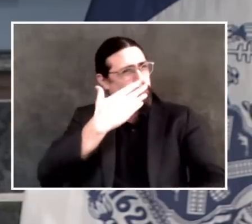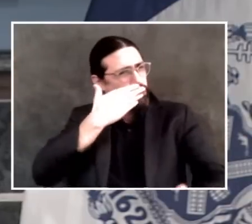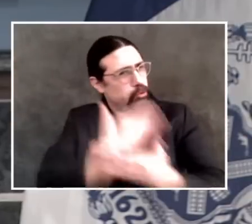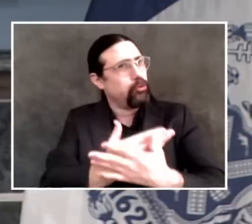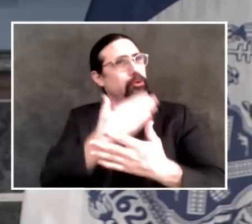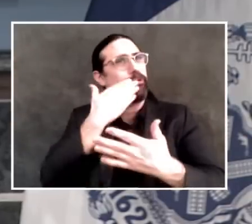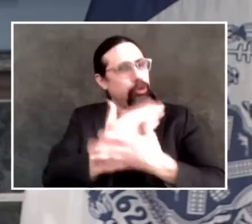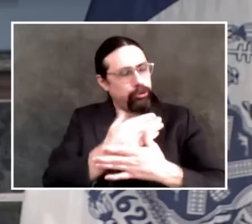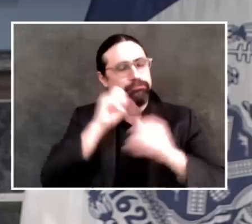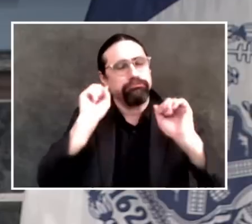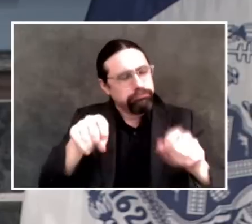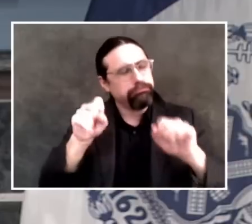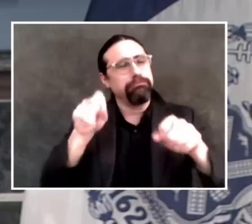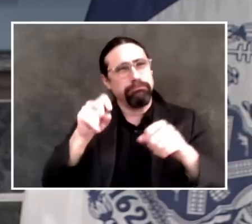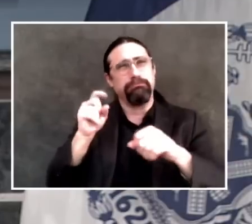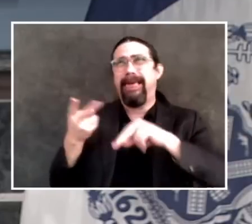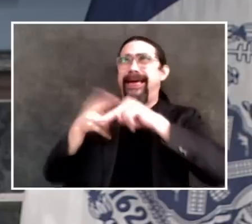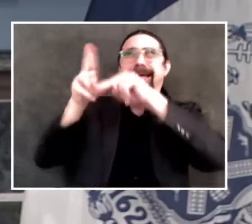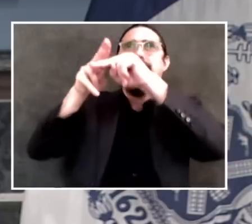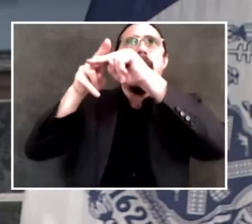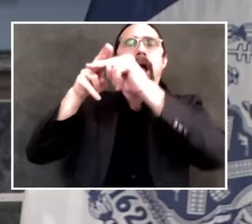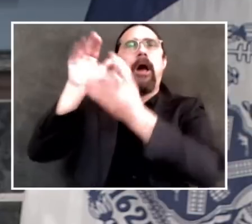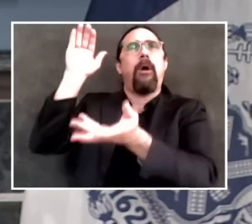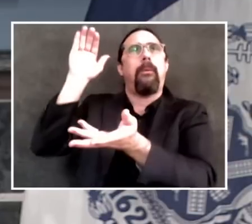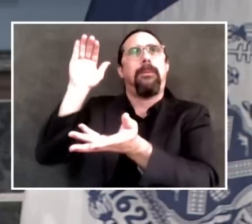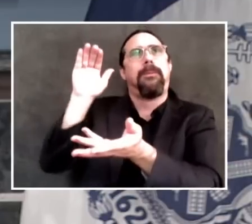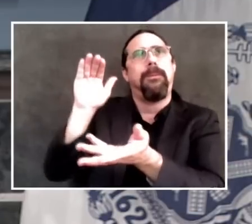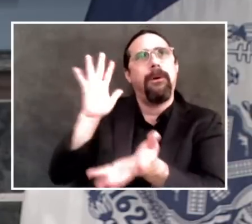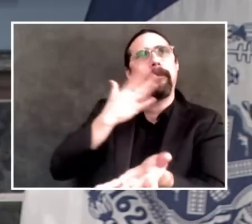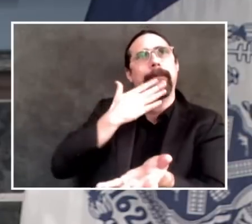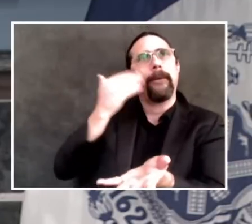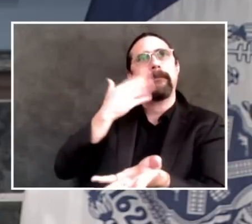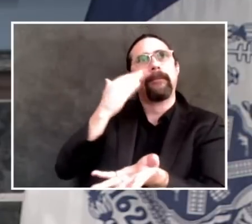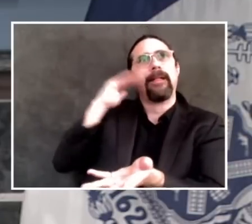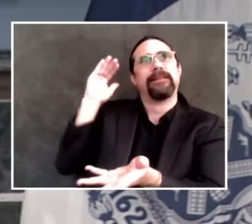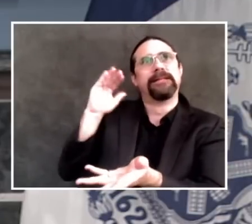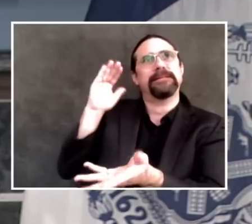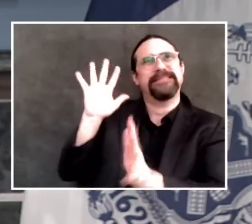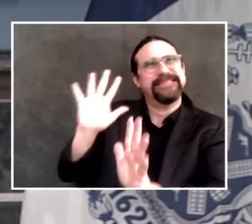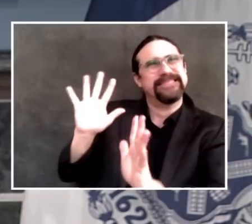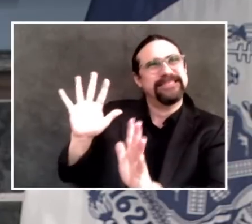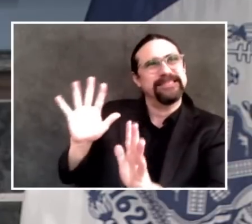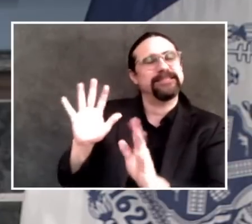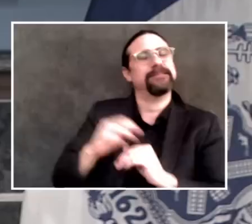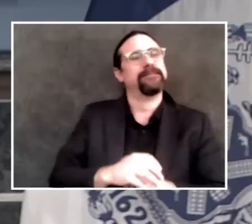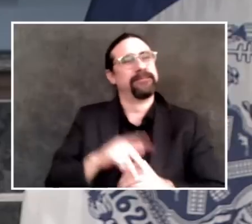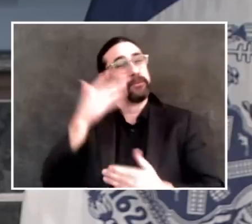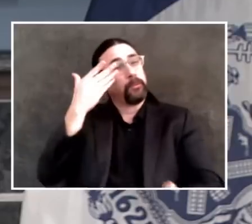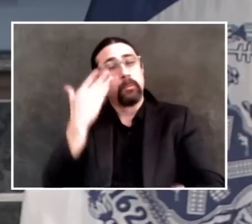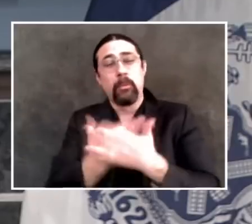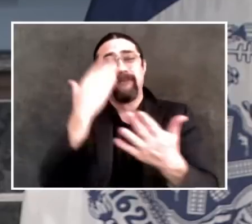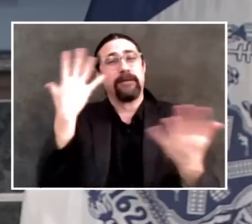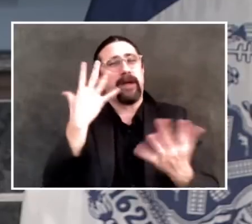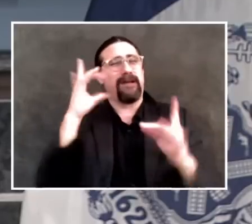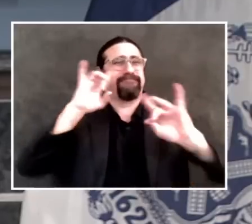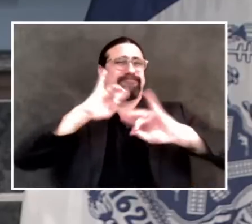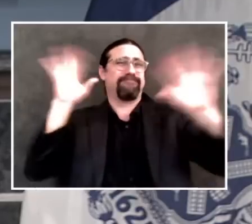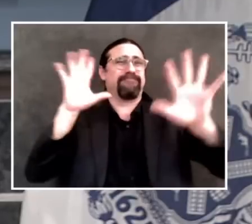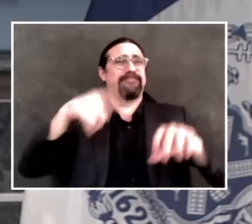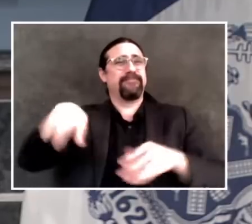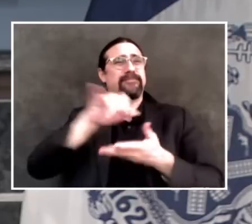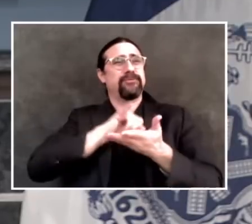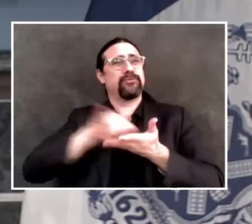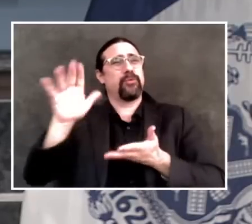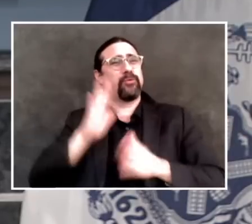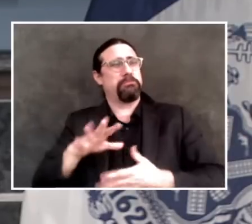And that's a spirit New Yorkers have shown many, many times in times of crisis. And I know, I have total faith in the people of this